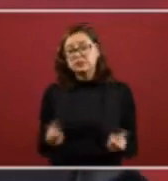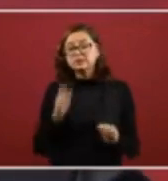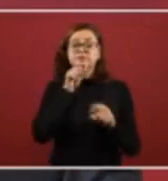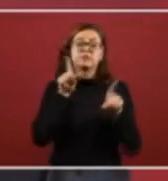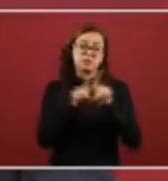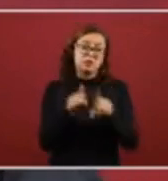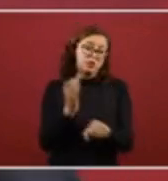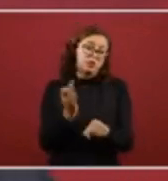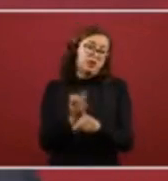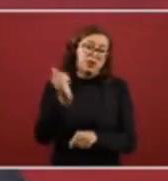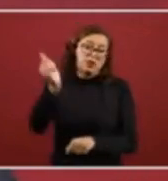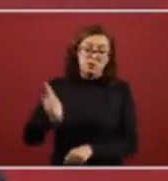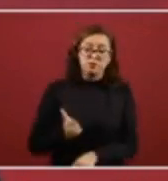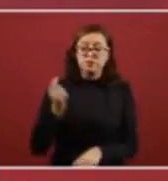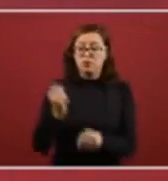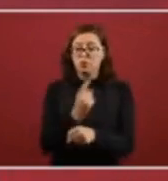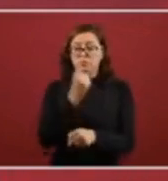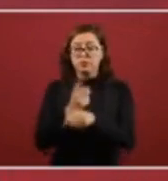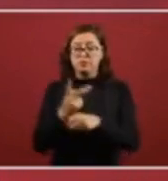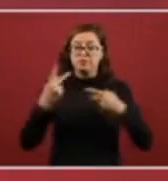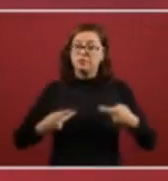And